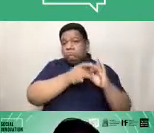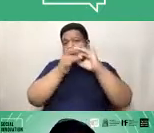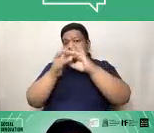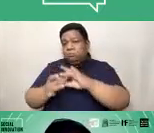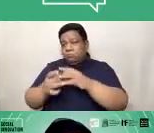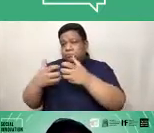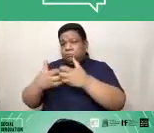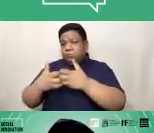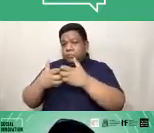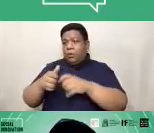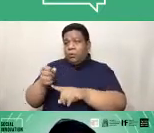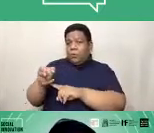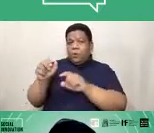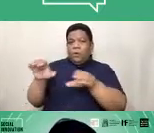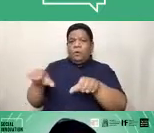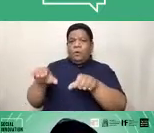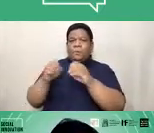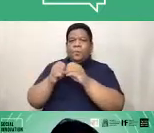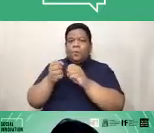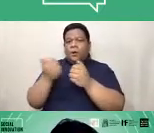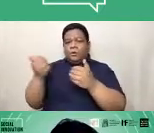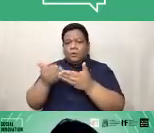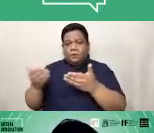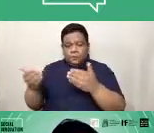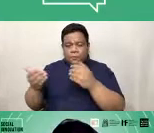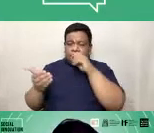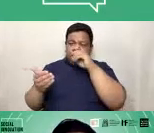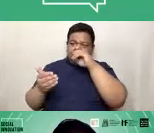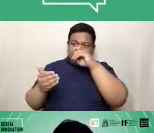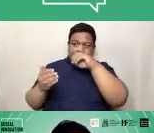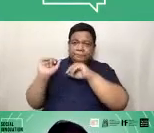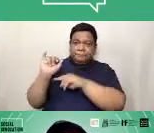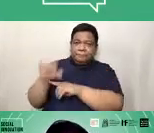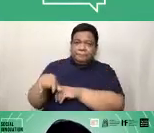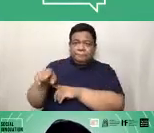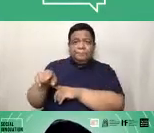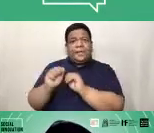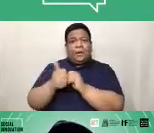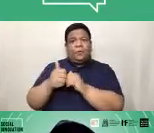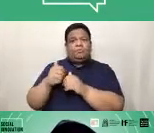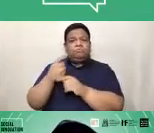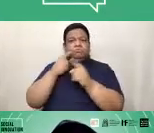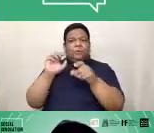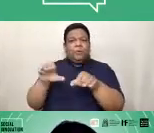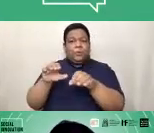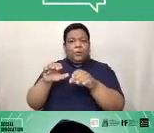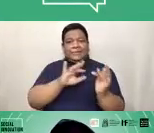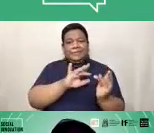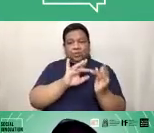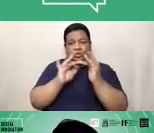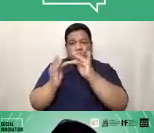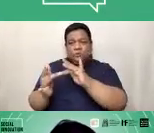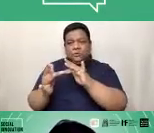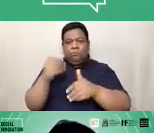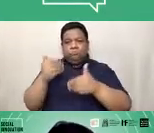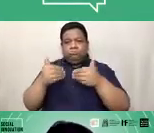machine that is capable of doing many other things. And that's kind of how it works. The internet is sort of like this accelerator,